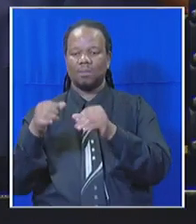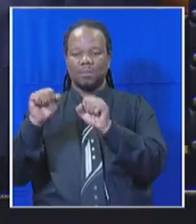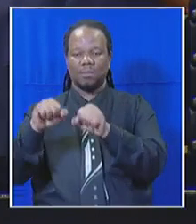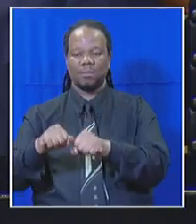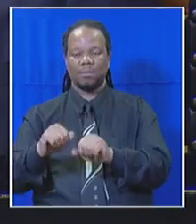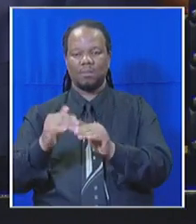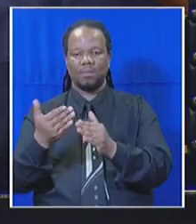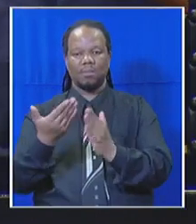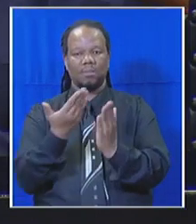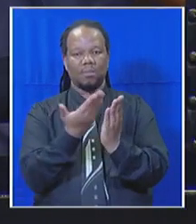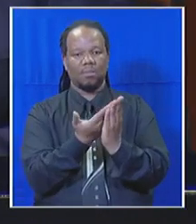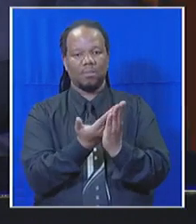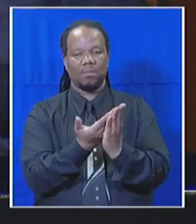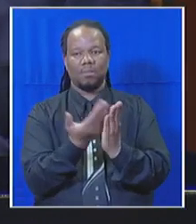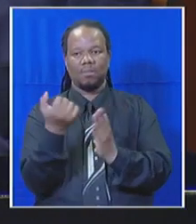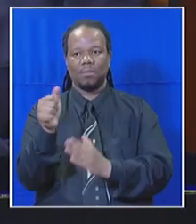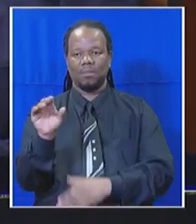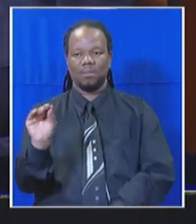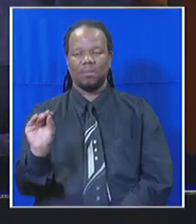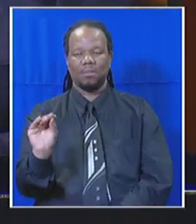now put the motion. Are there any objections?